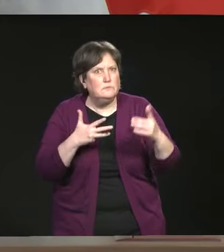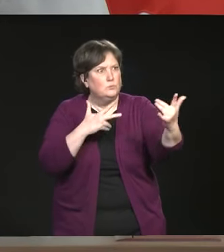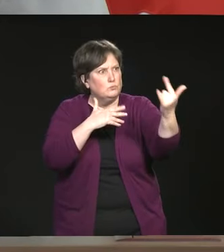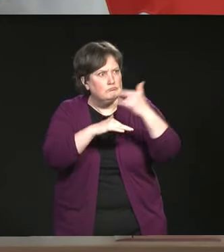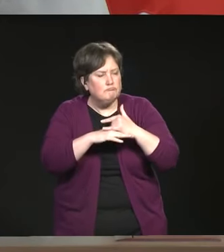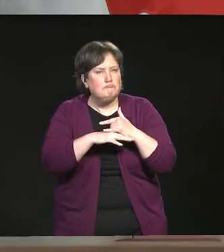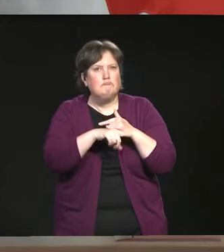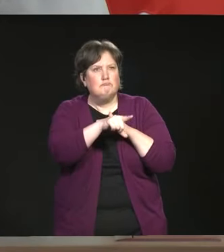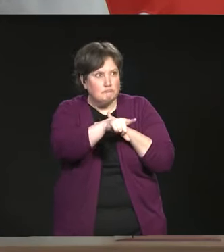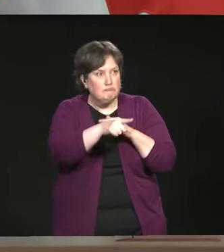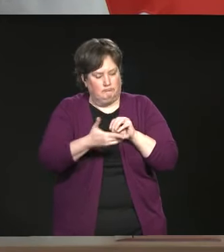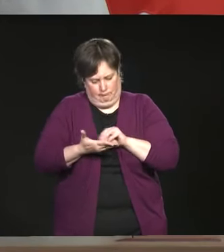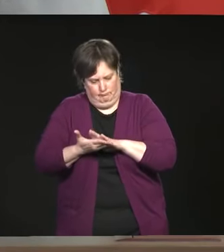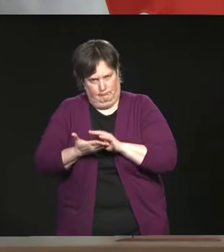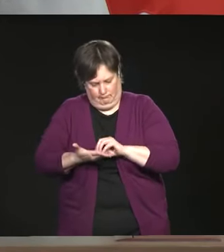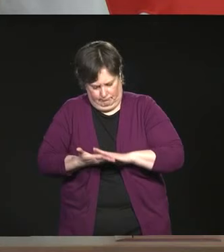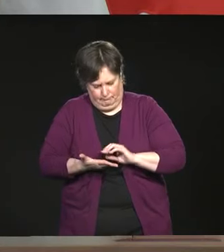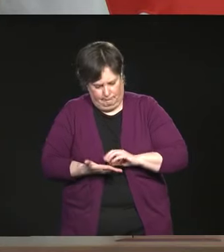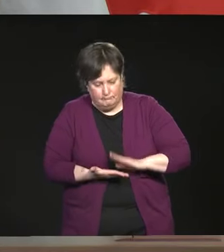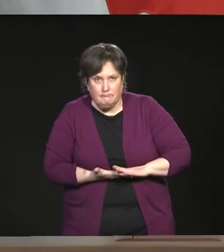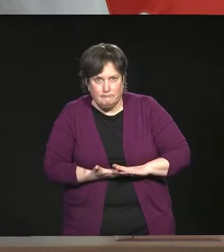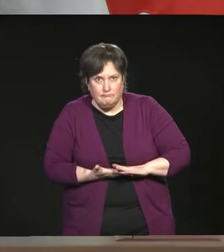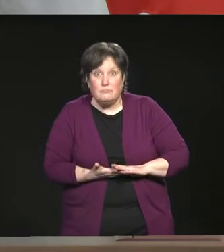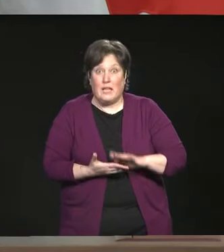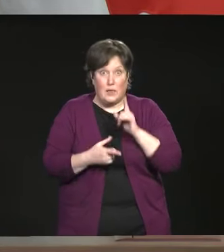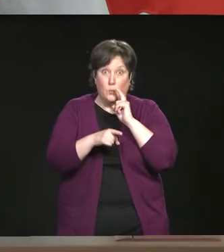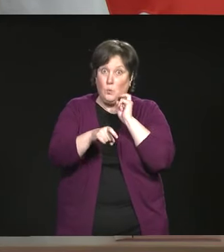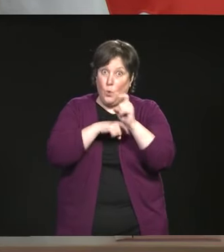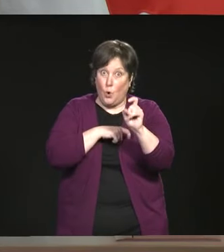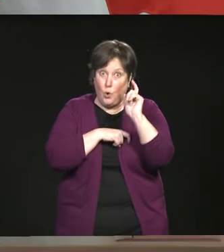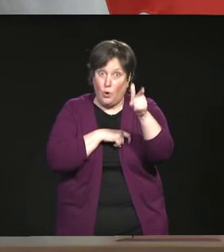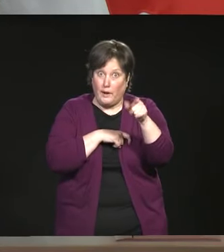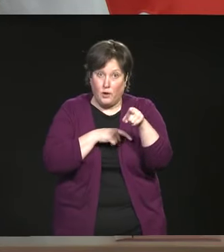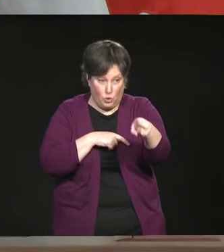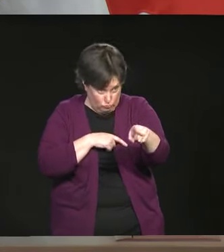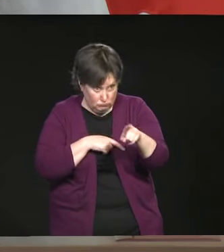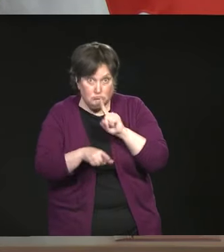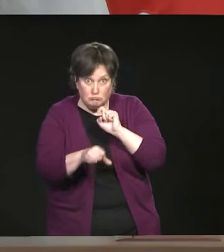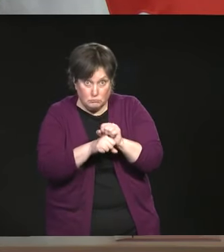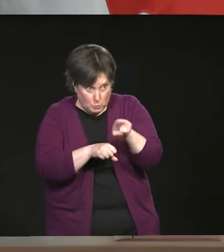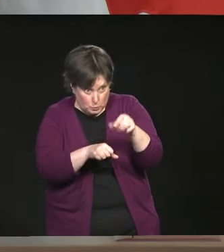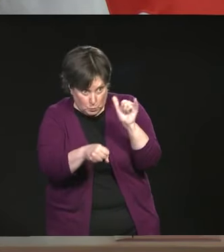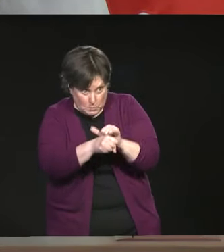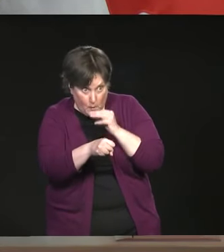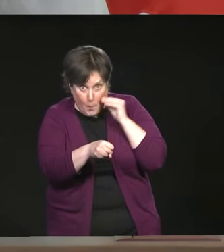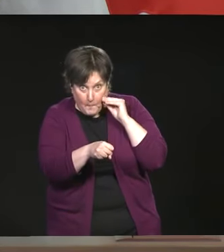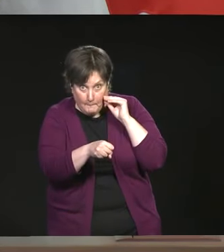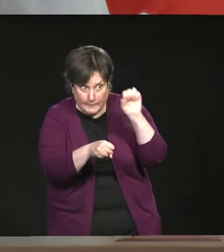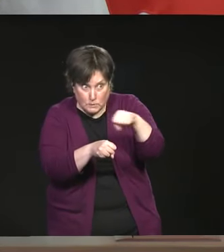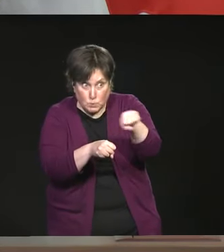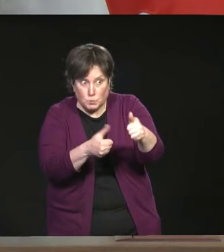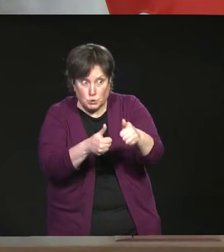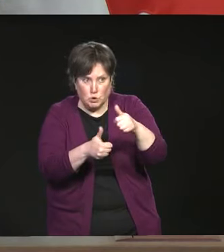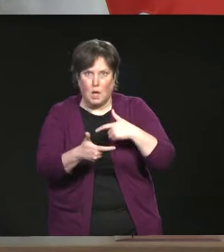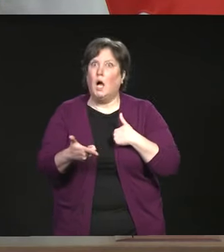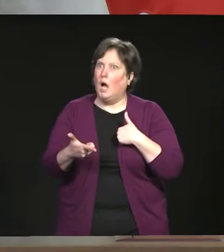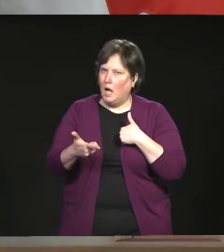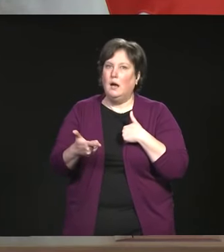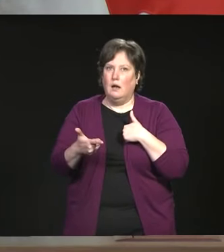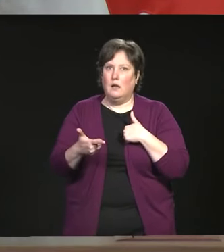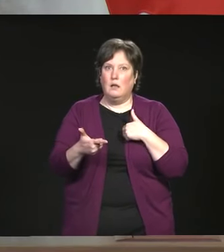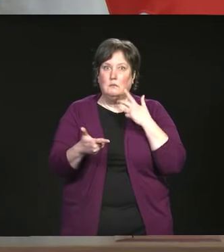follow up with them to be sure that they are indeed self-isolating, because as of midnight, that becomes